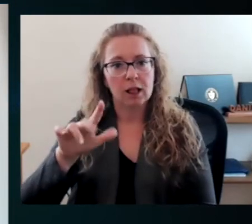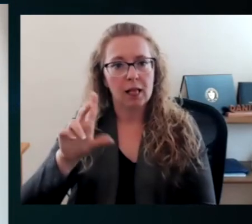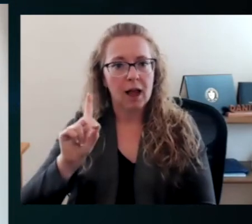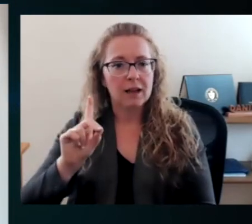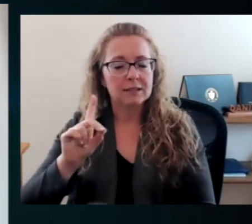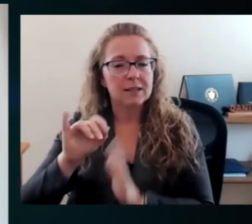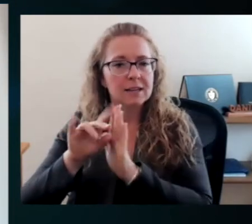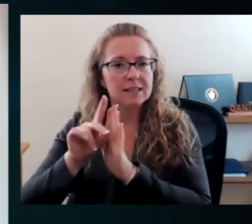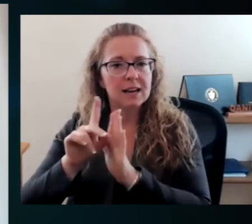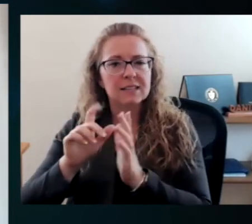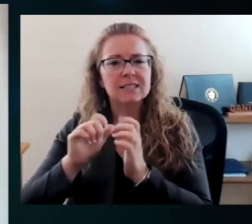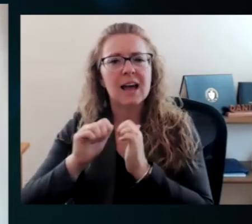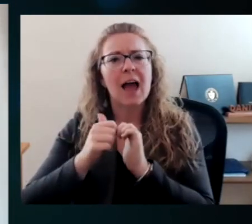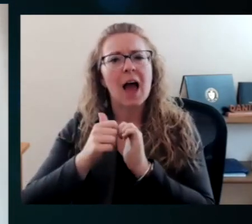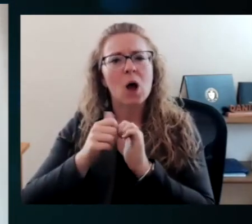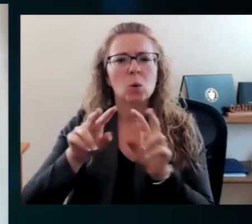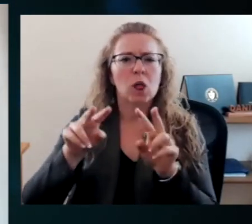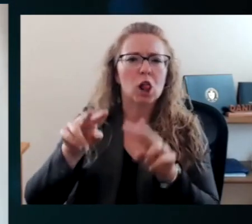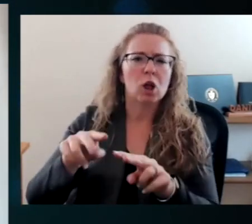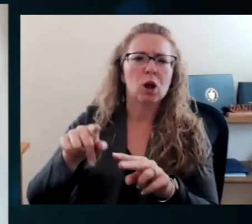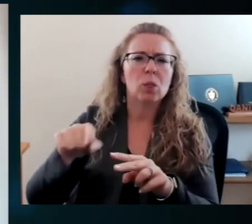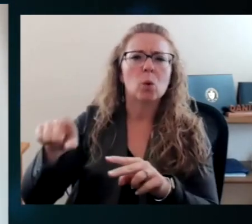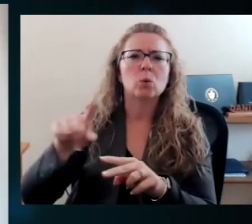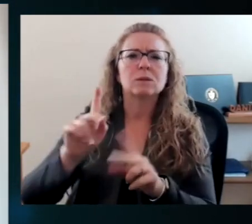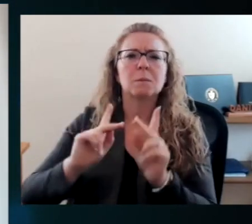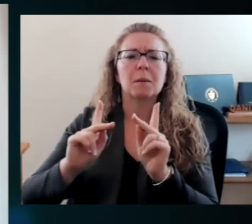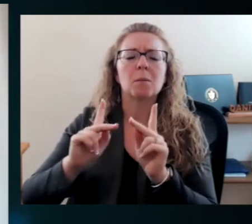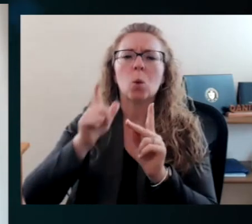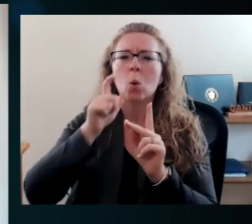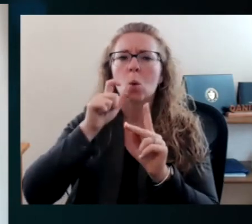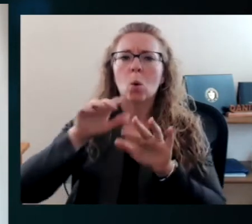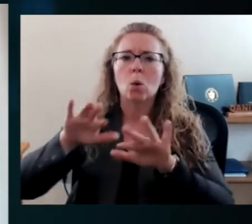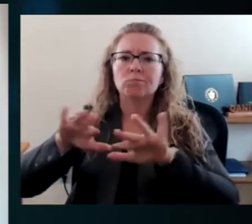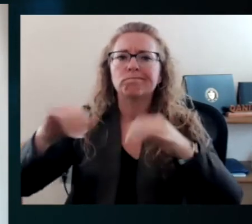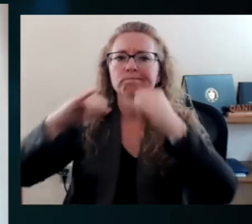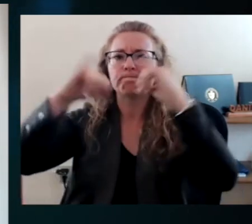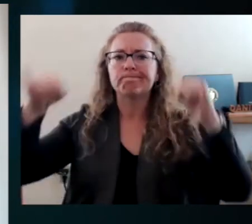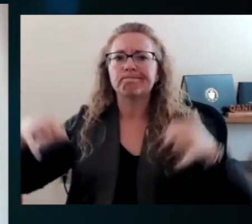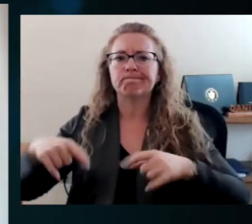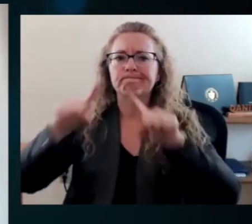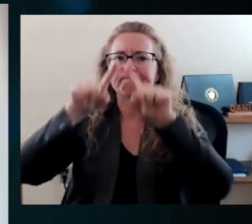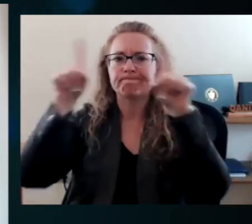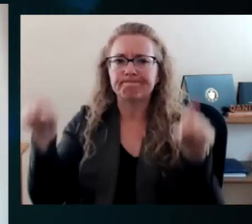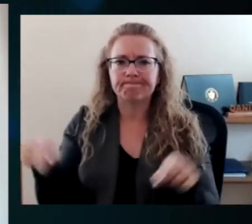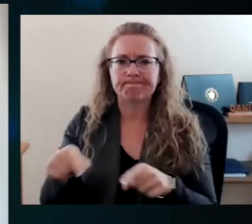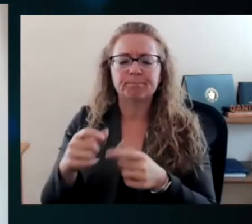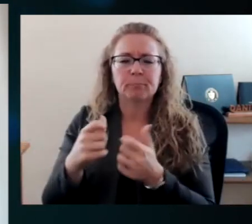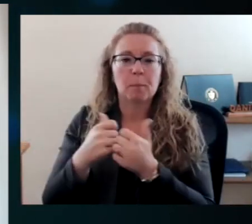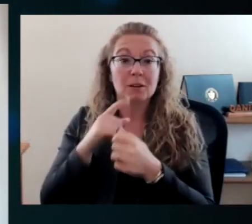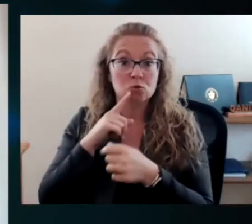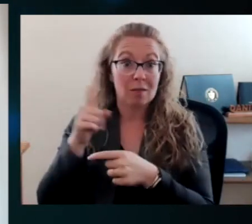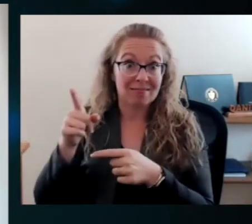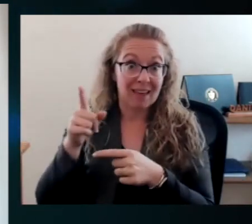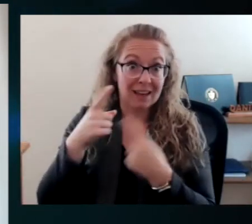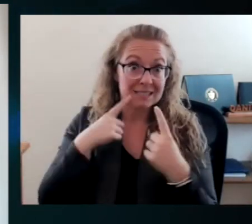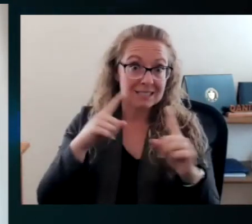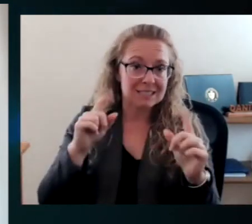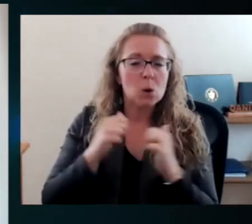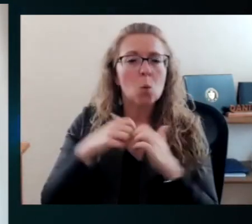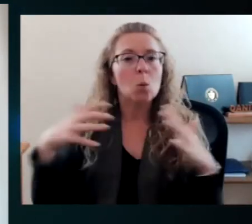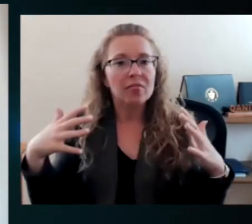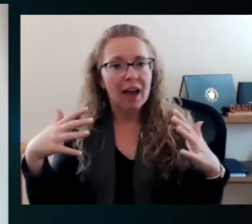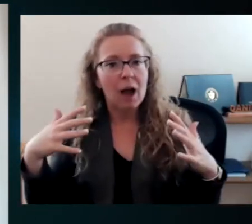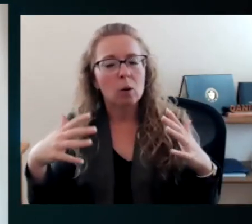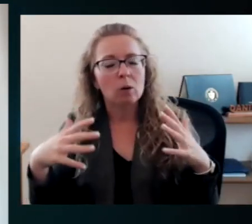people who are on the margins to ensure that they are able to succeed without having all of this extra